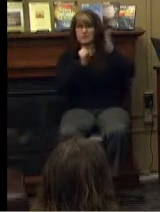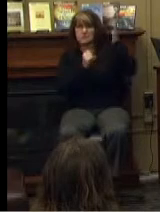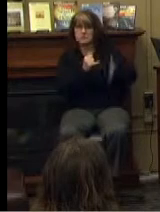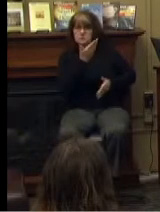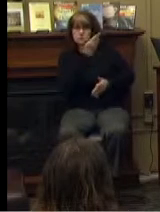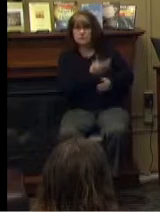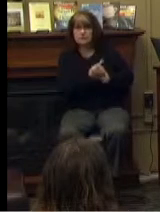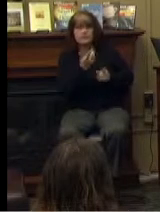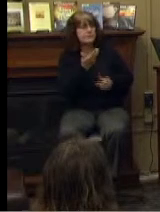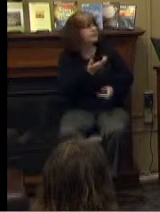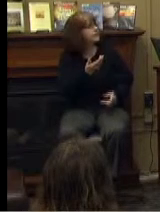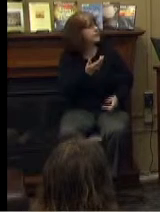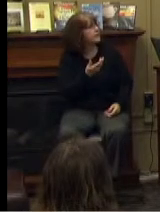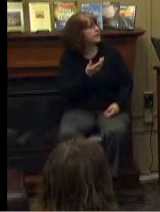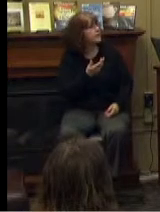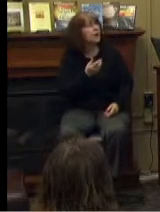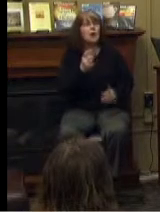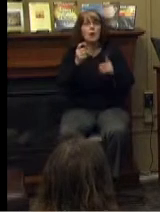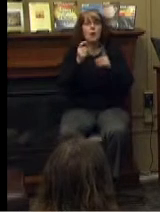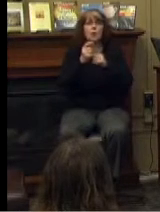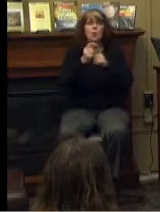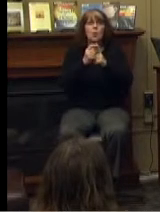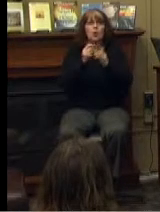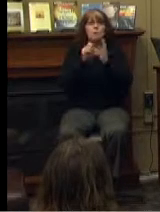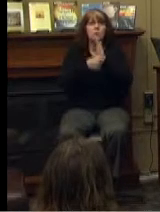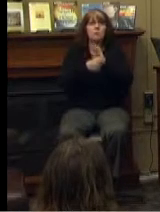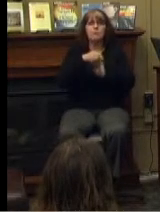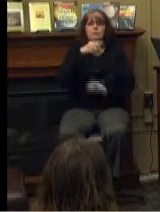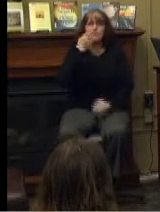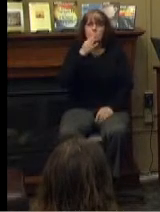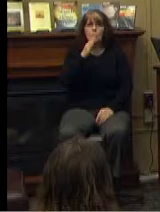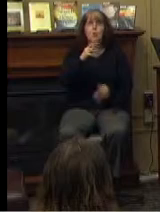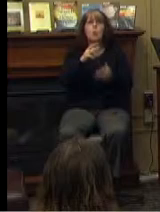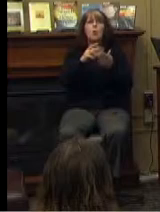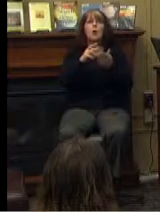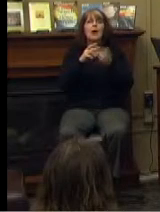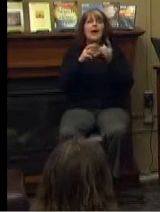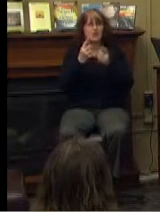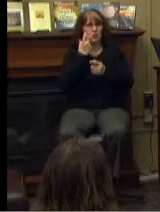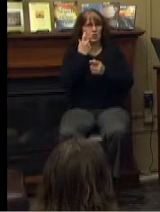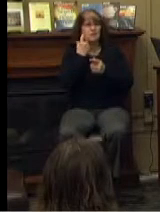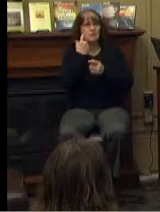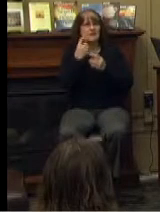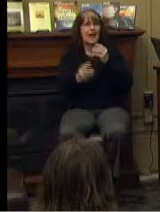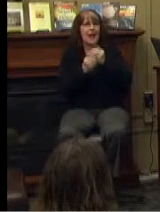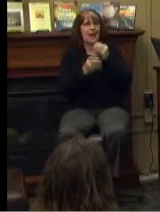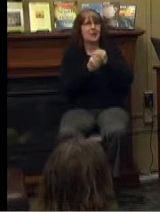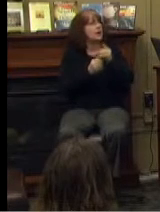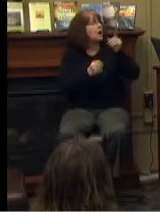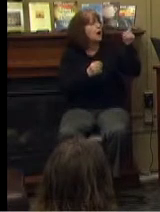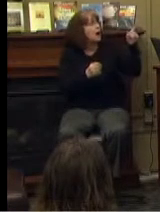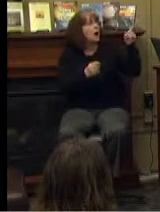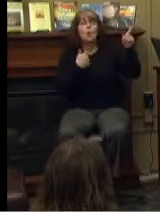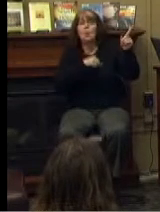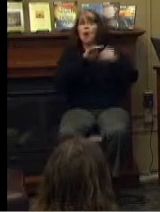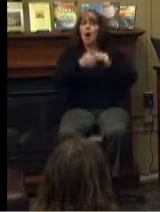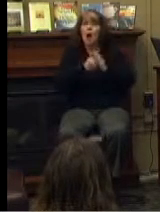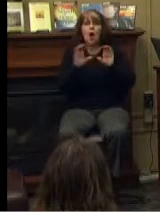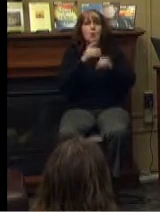sections that are in blue represent the things that they added. Because all these, we all do these, but they're how they limit